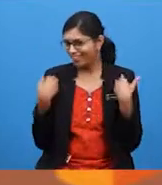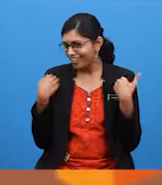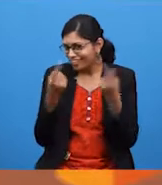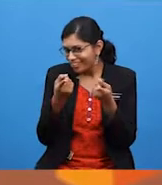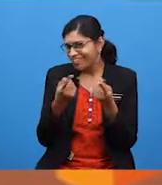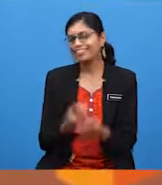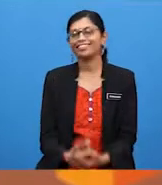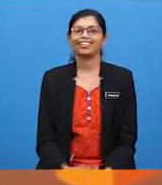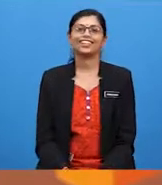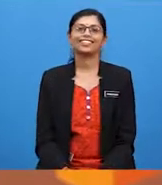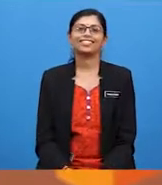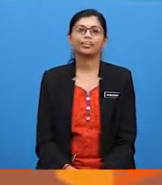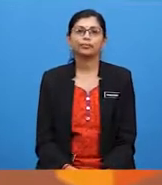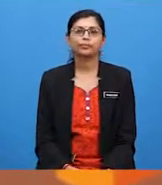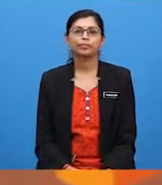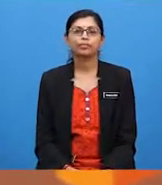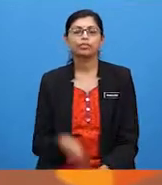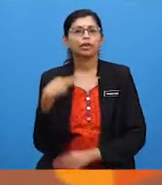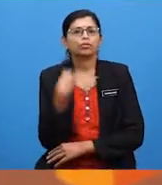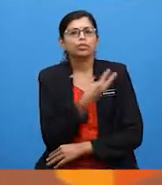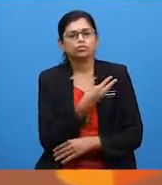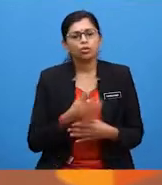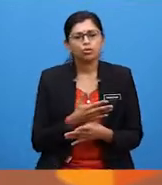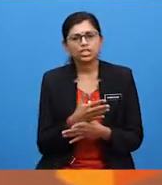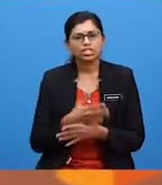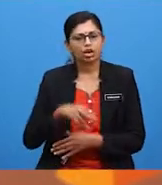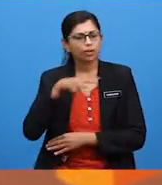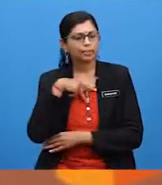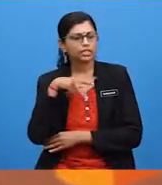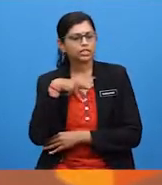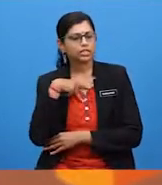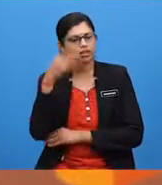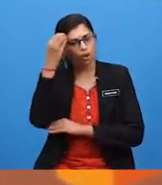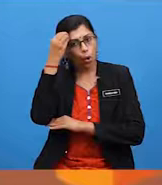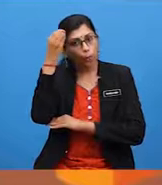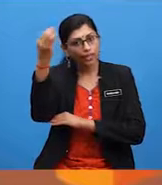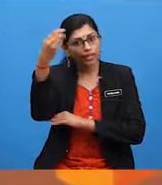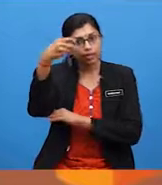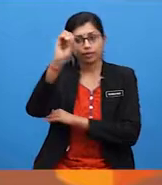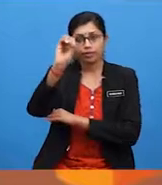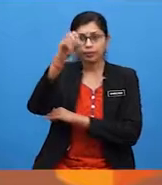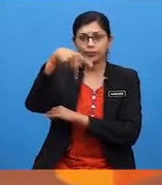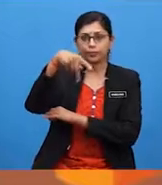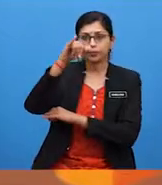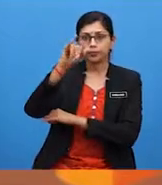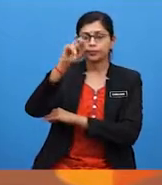And we too always share our personal opinions on how we feel about the